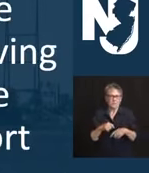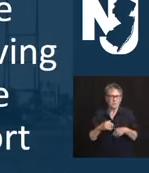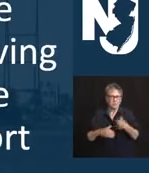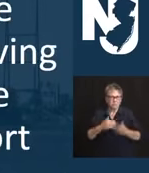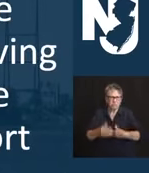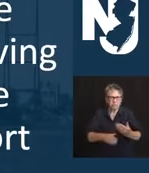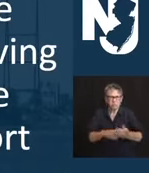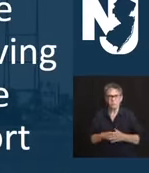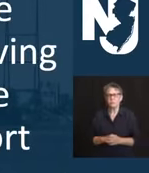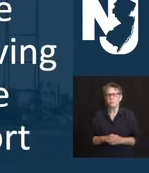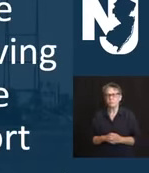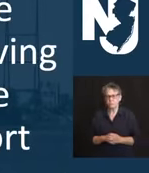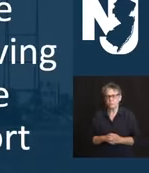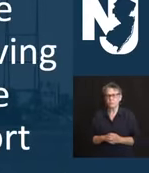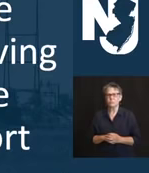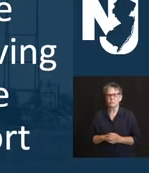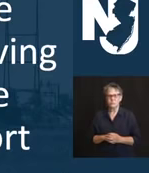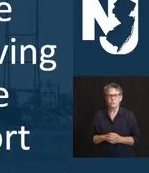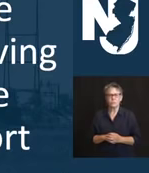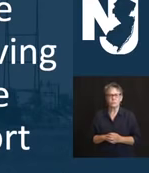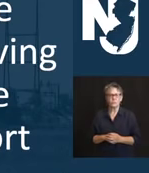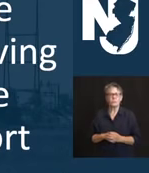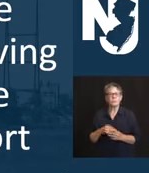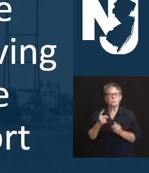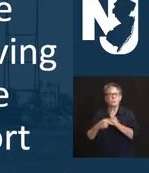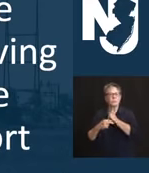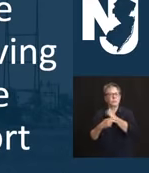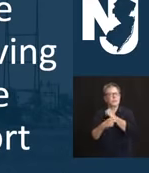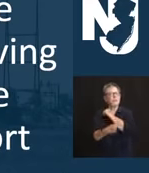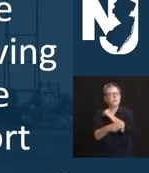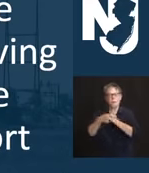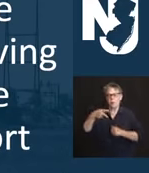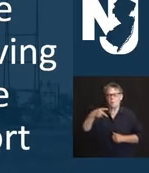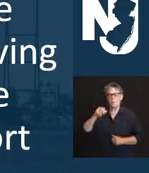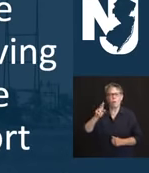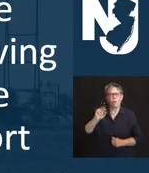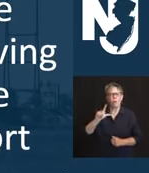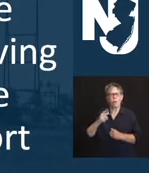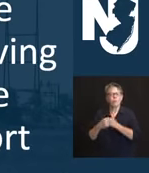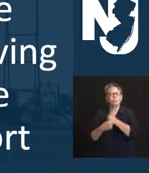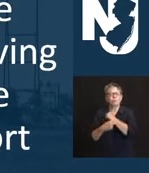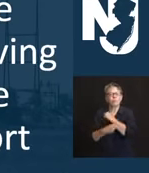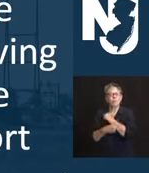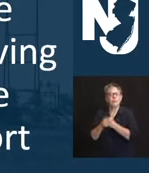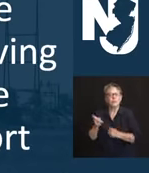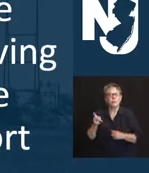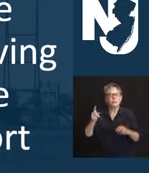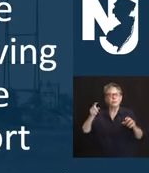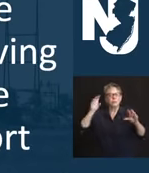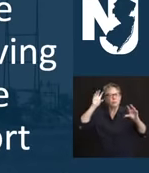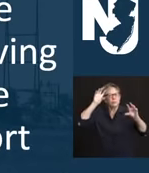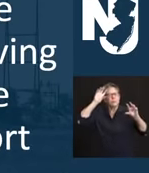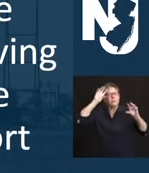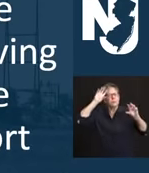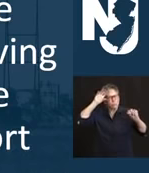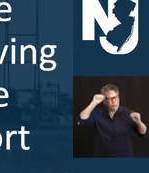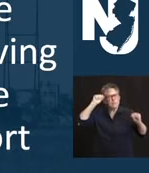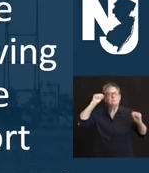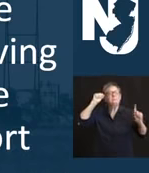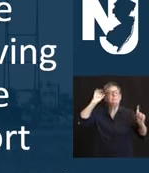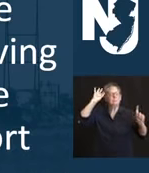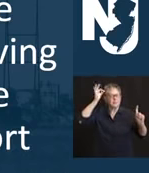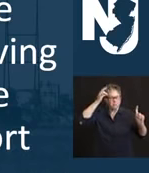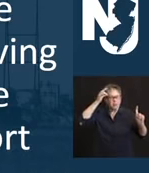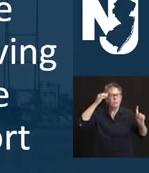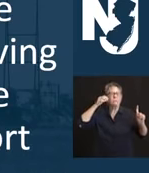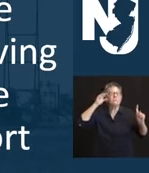move forward. This is a tremendous bit of good news for our state, our commuters, and our building trades. Our administration,